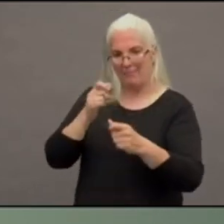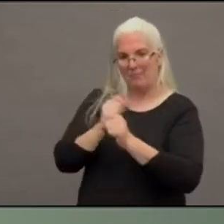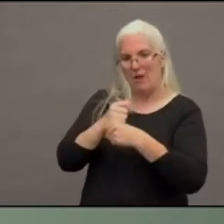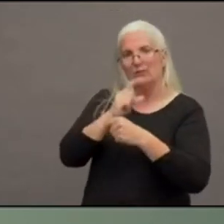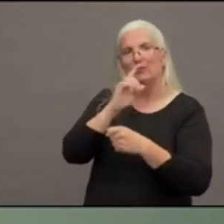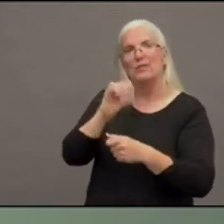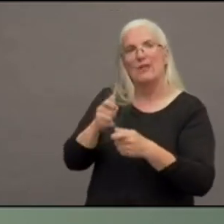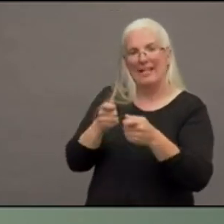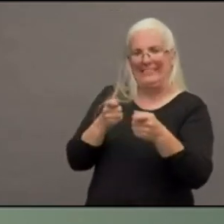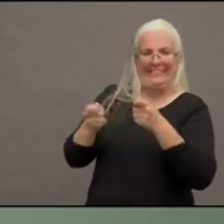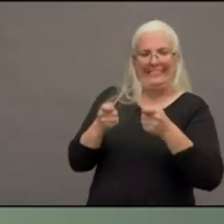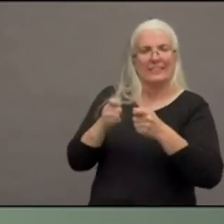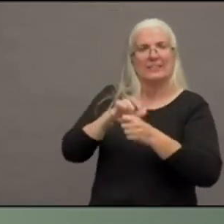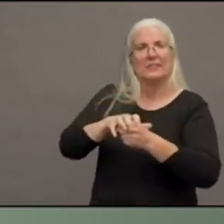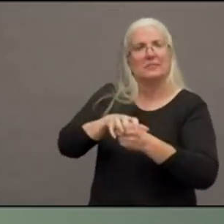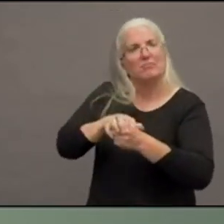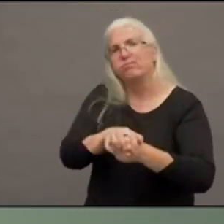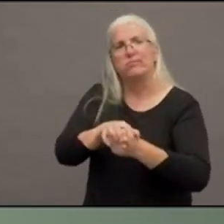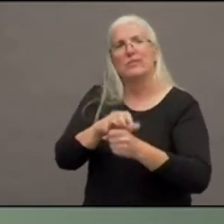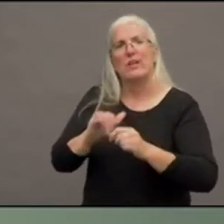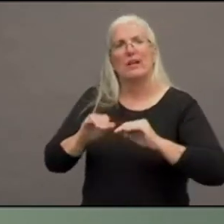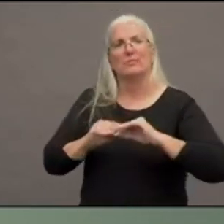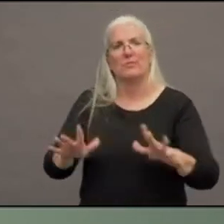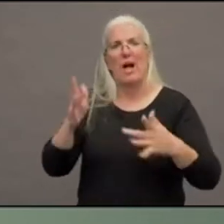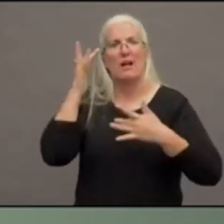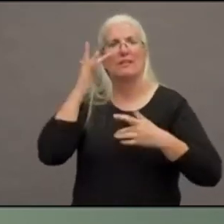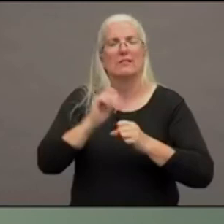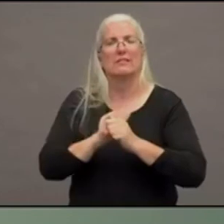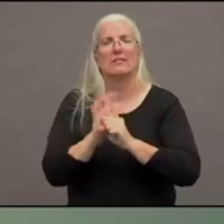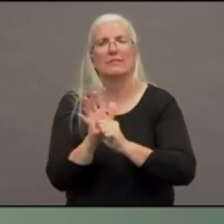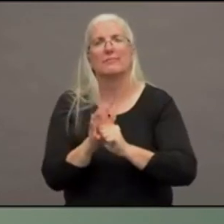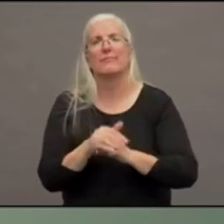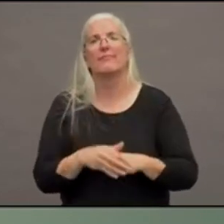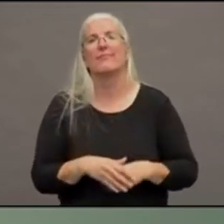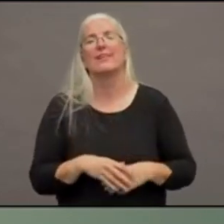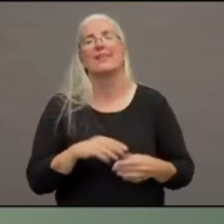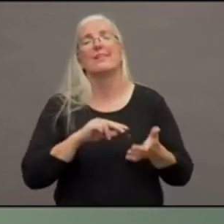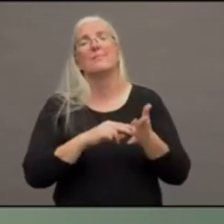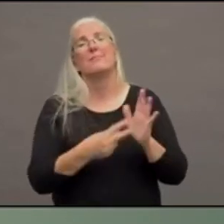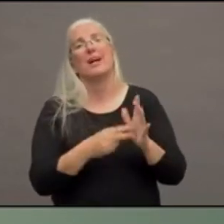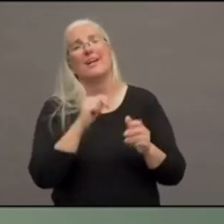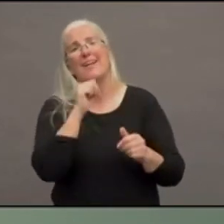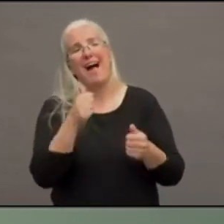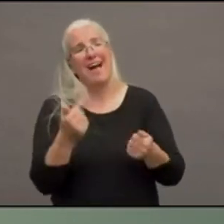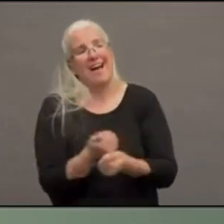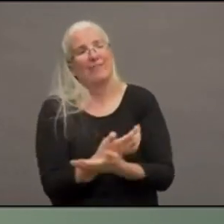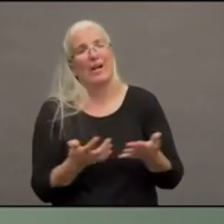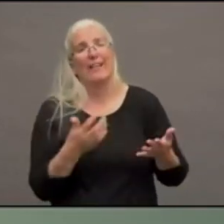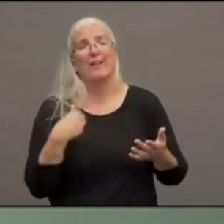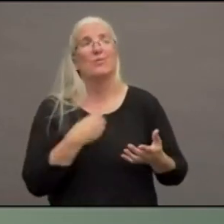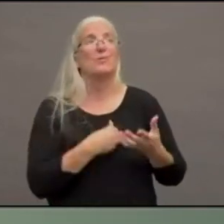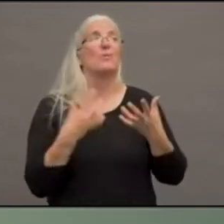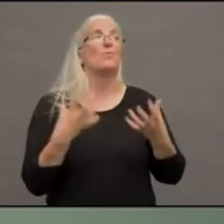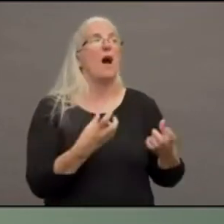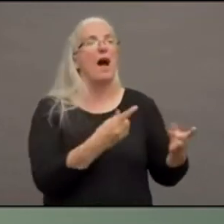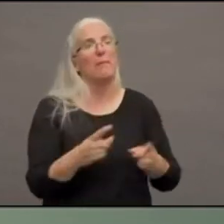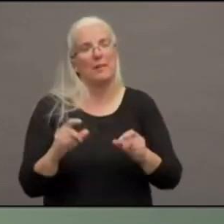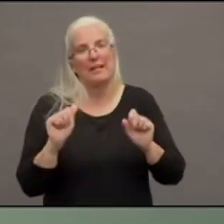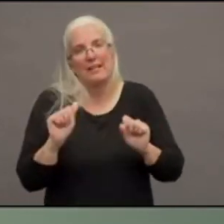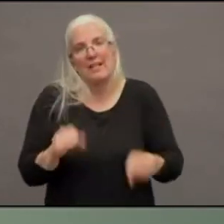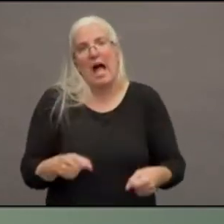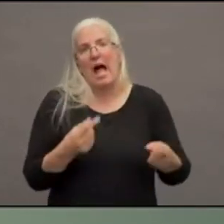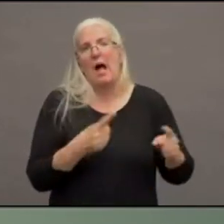possible here in Santa Clara County. That means that not everything can be done, right? But the hope is